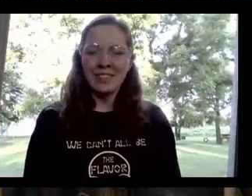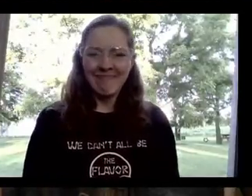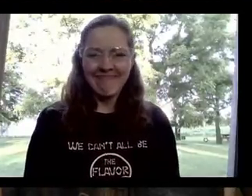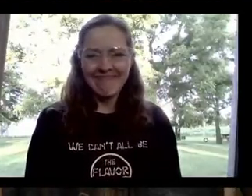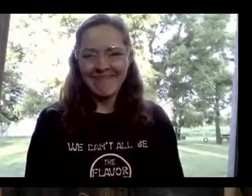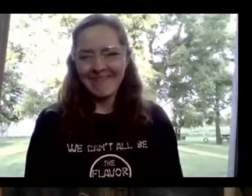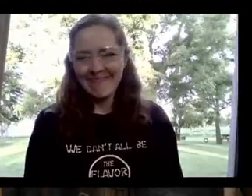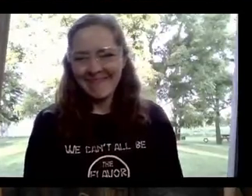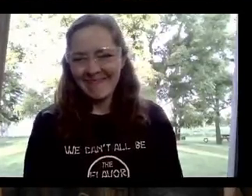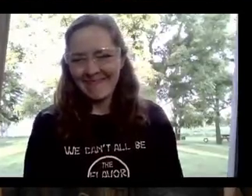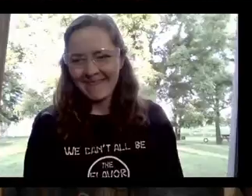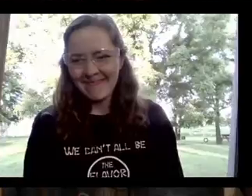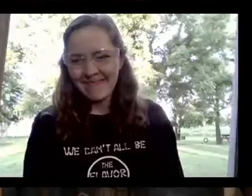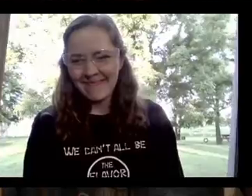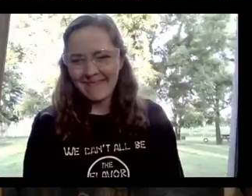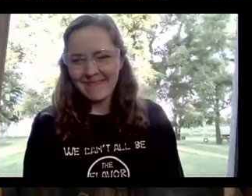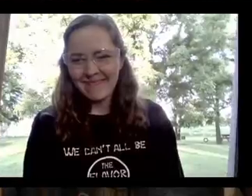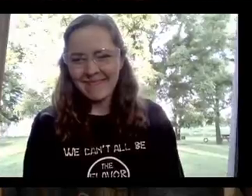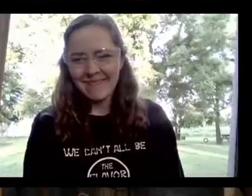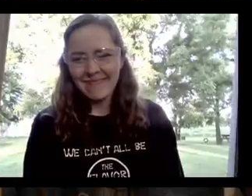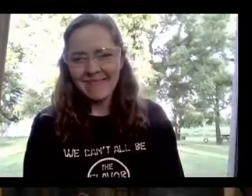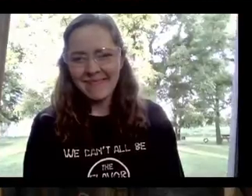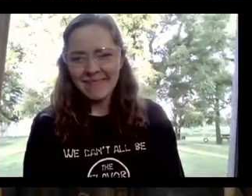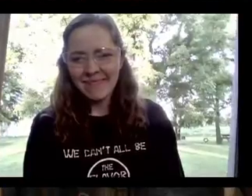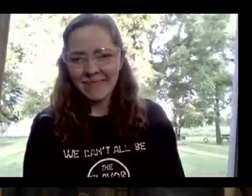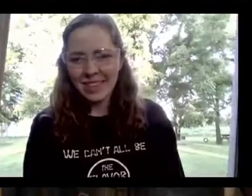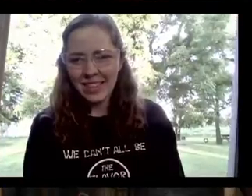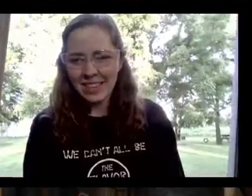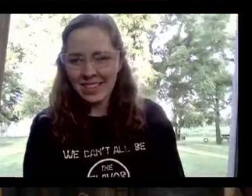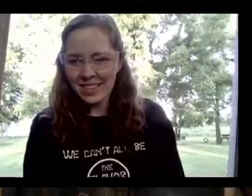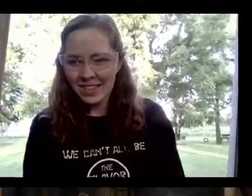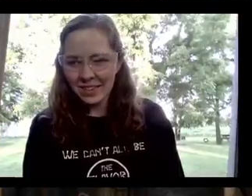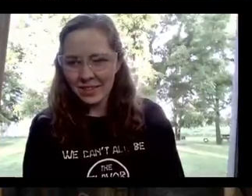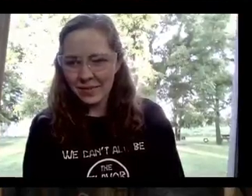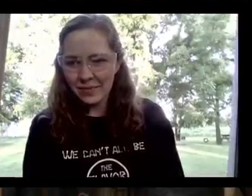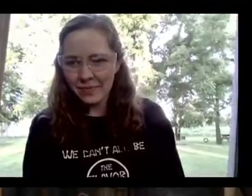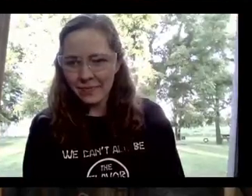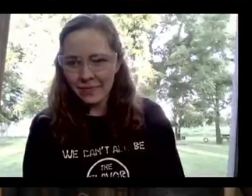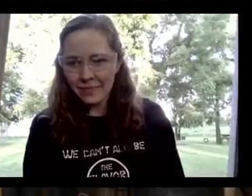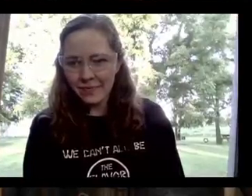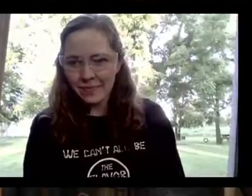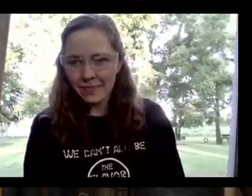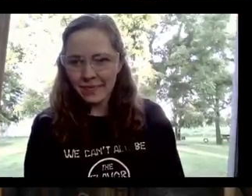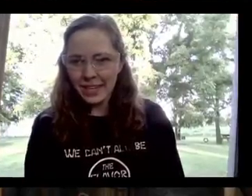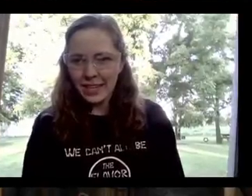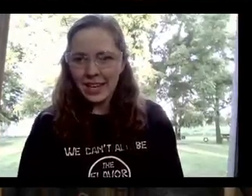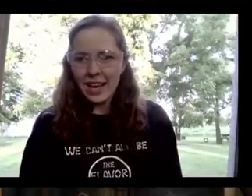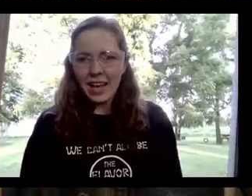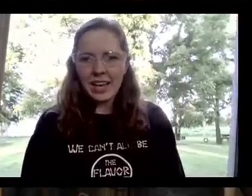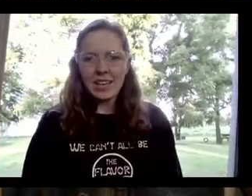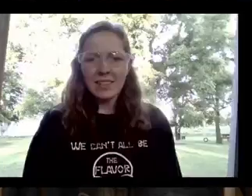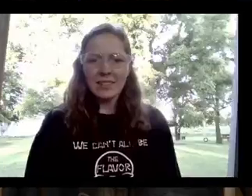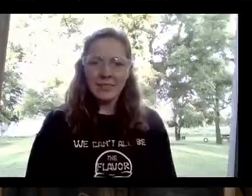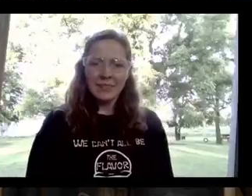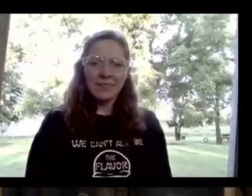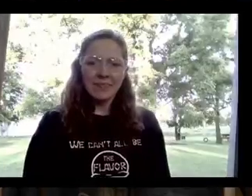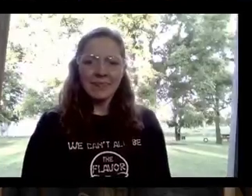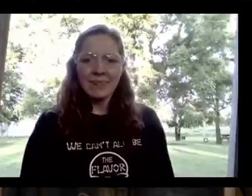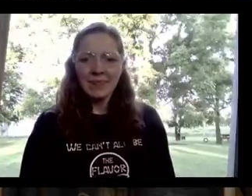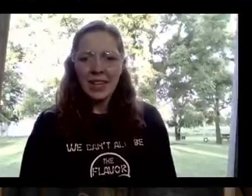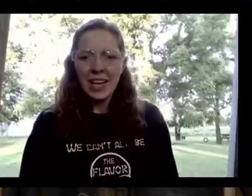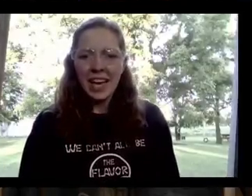Roy. Thank you, Peter Tricker. Appreciate it. God bless you. Thank you for the 5 pound super chat. I appreciate